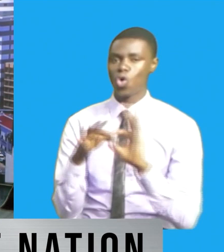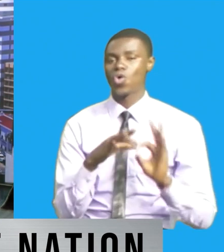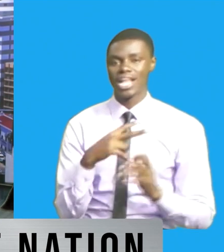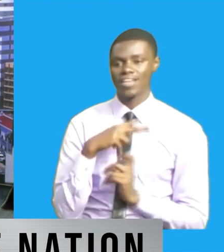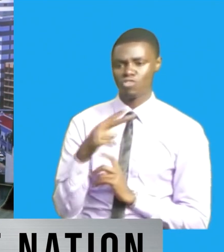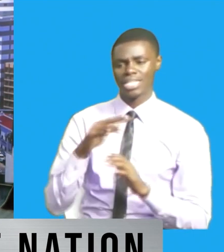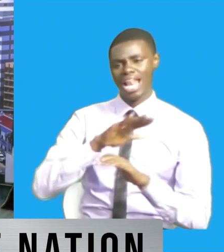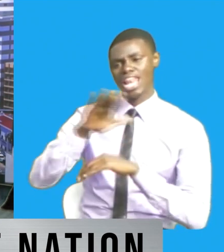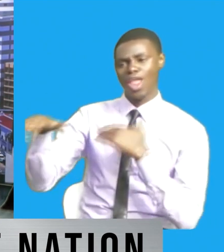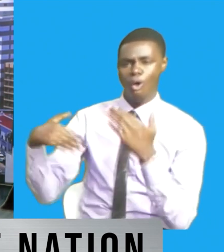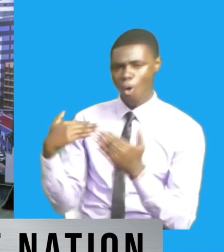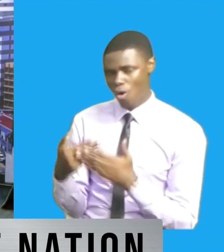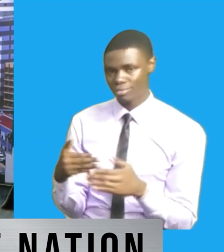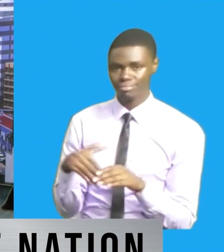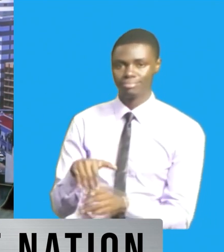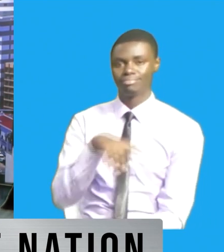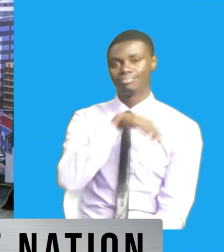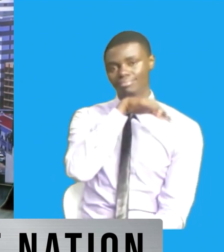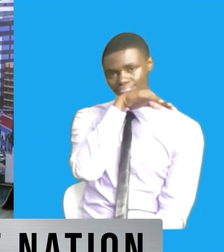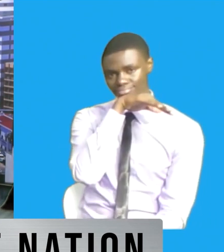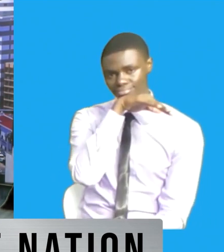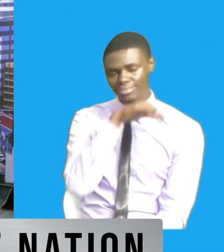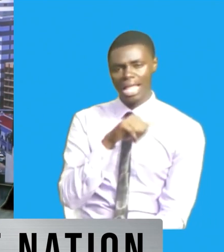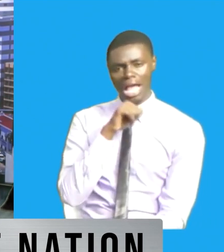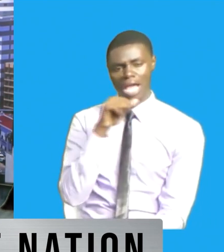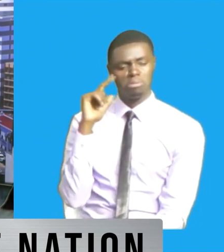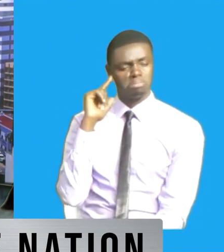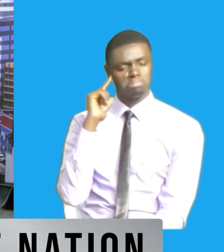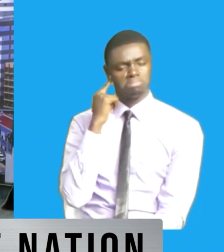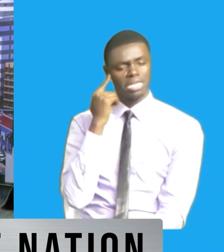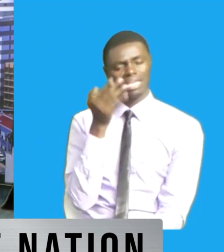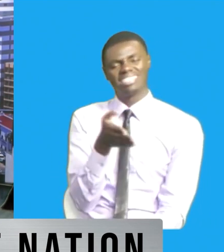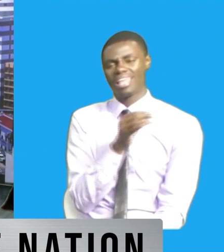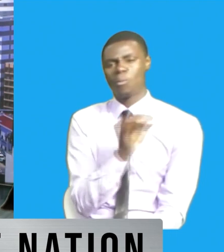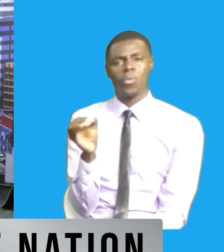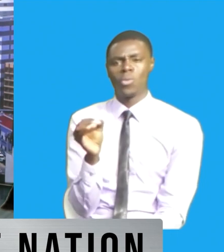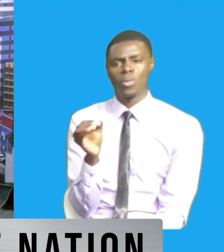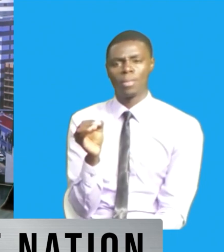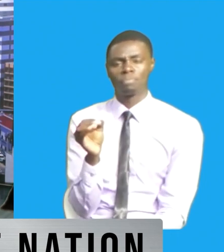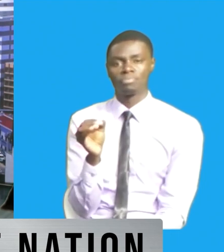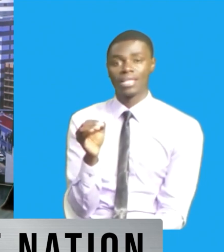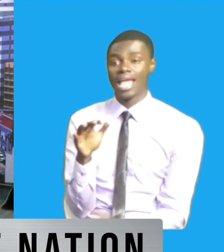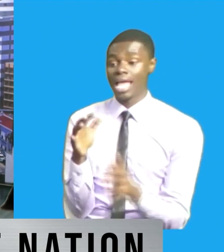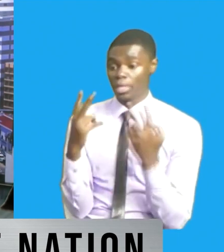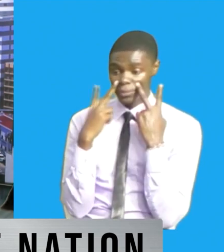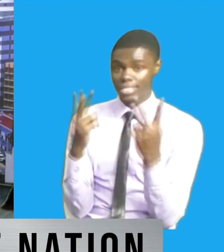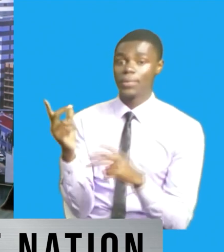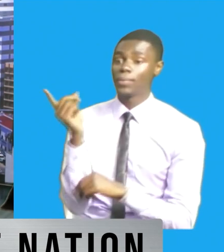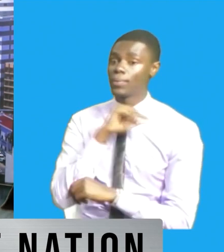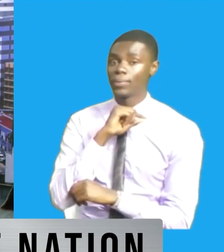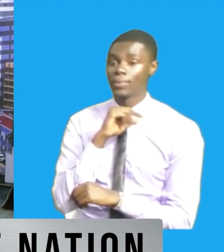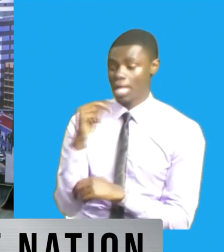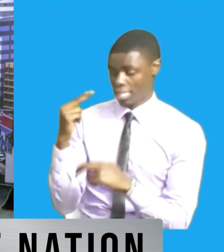is all in Raila. I don't Am I think right? it is. I don't think it is there because vile tumeona na